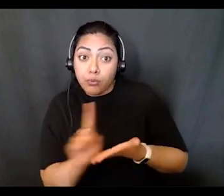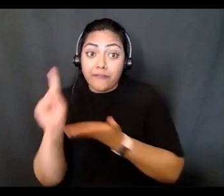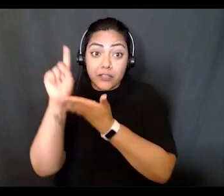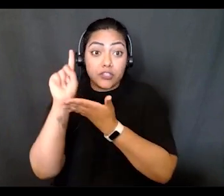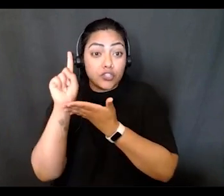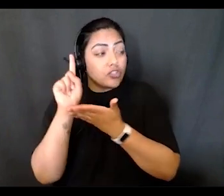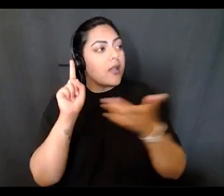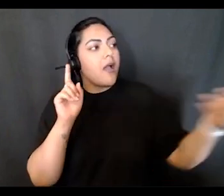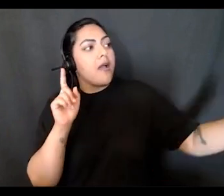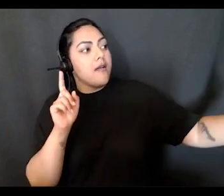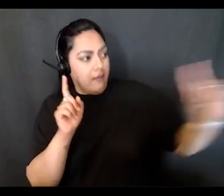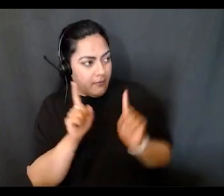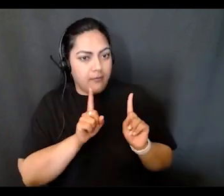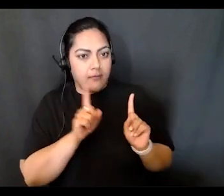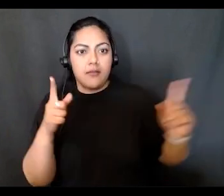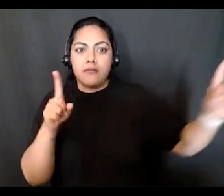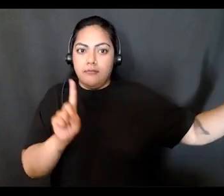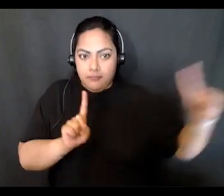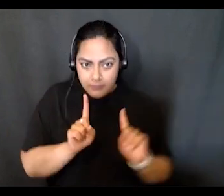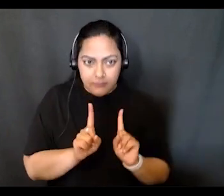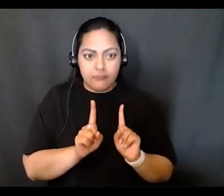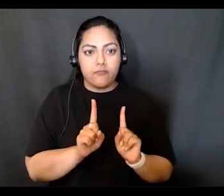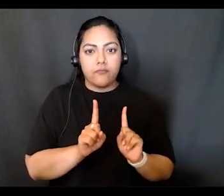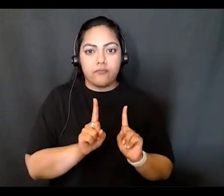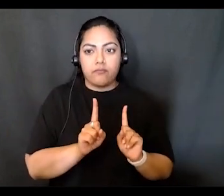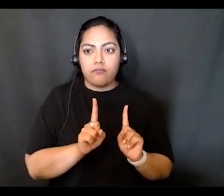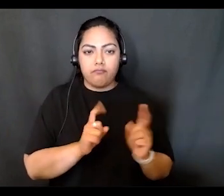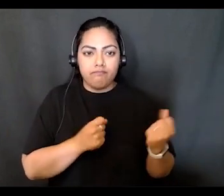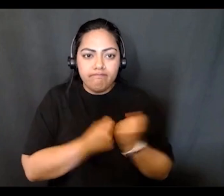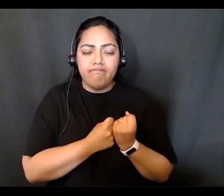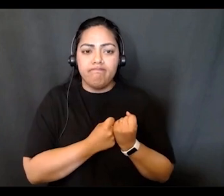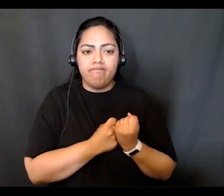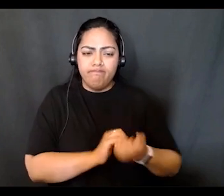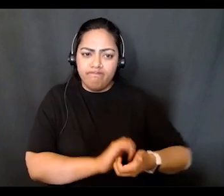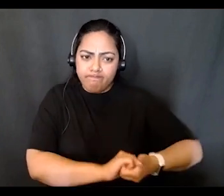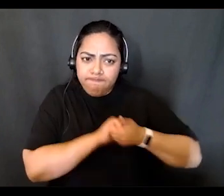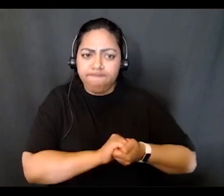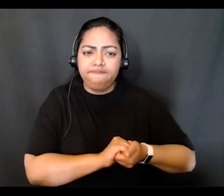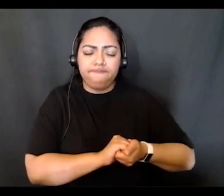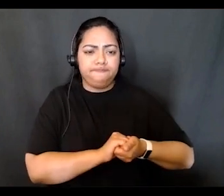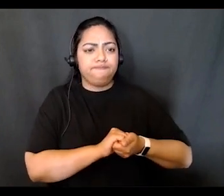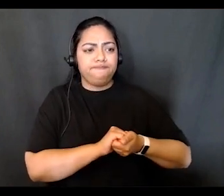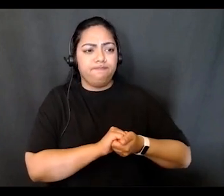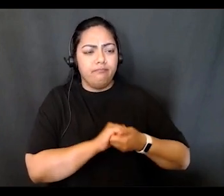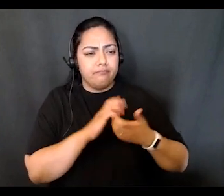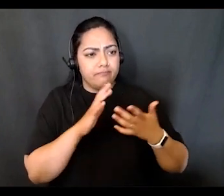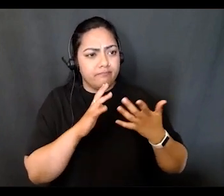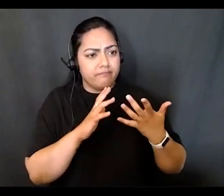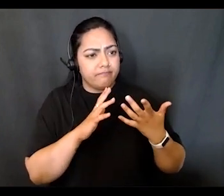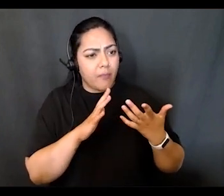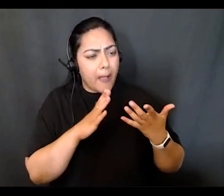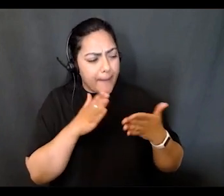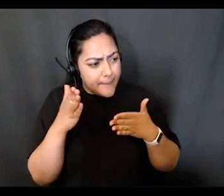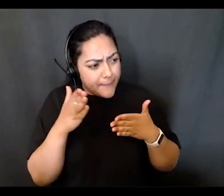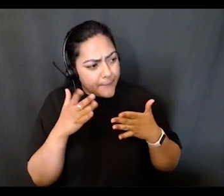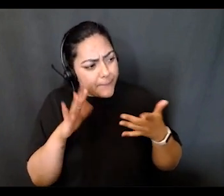alongside communities in solidarity, in meaningful, trusting partnerships where people can sit with difficult